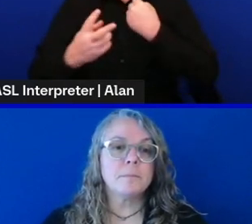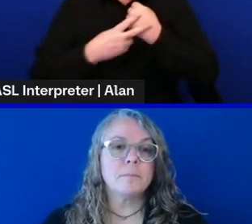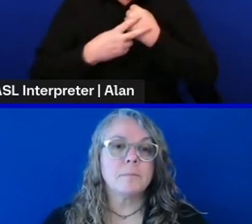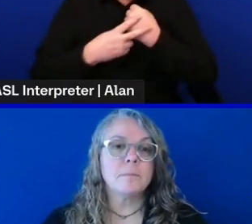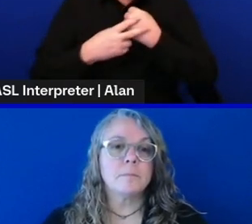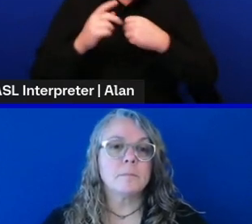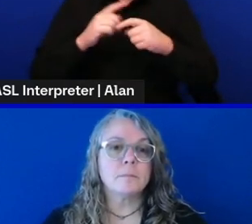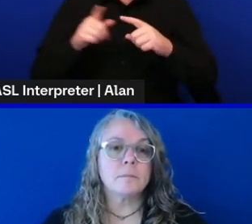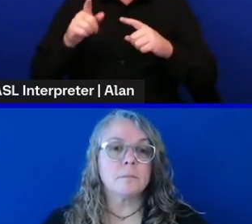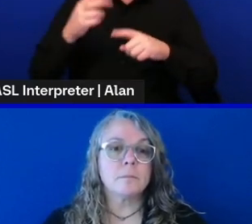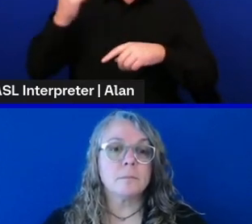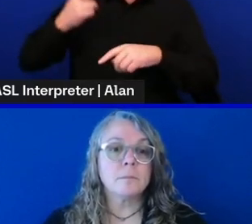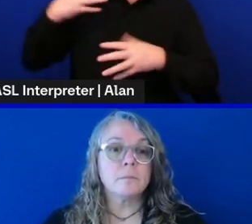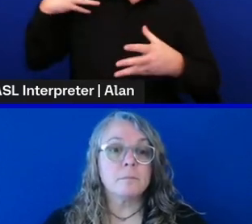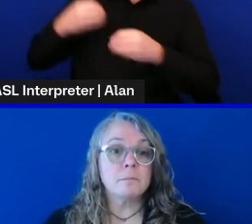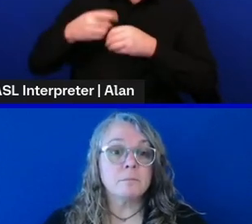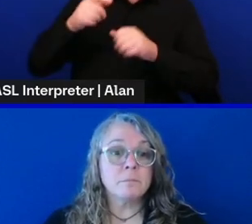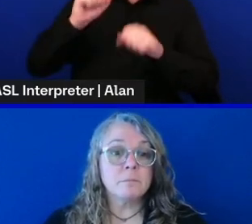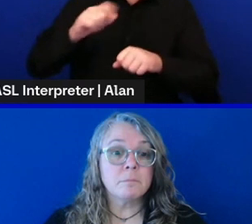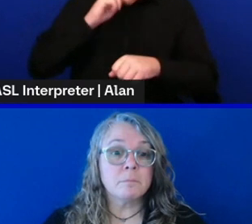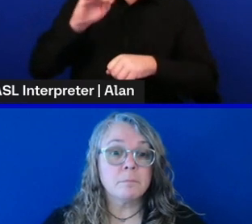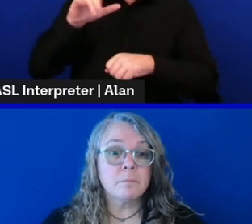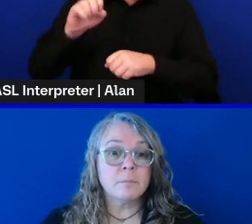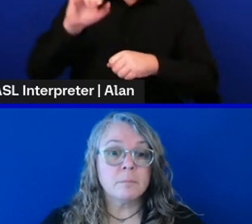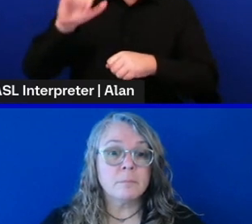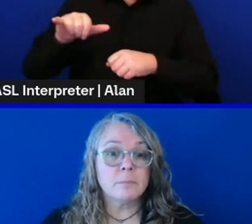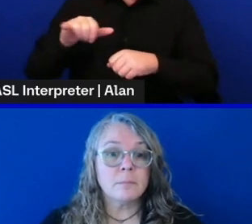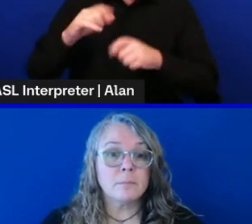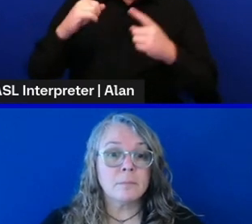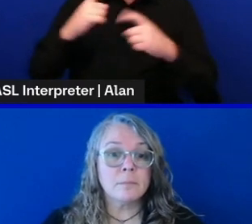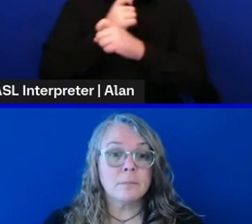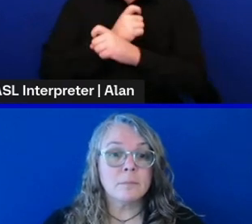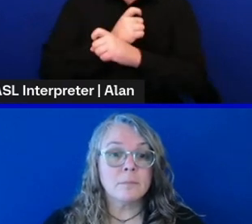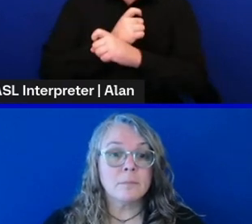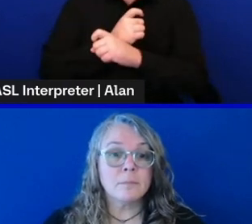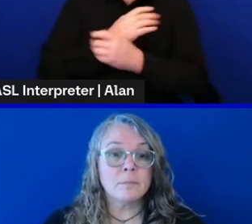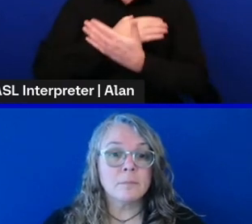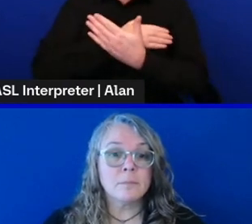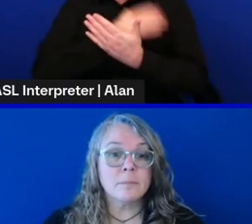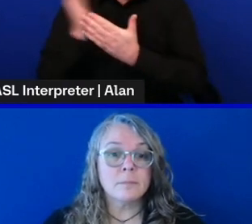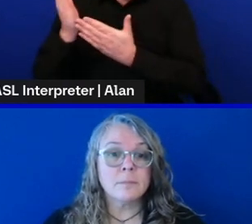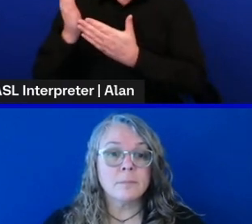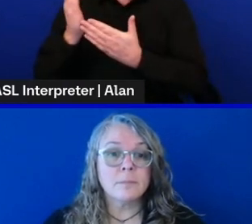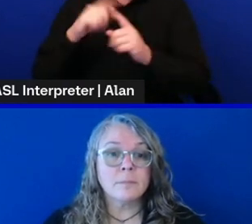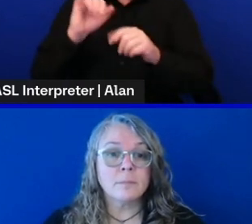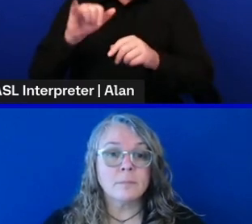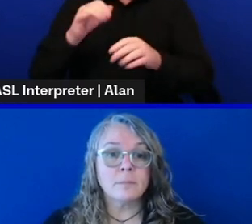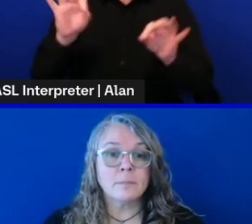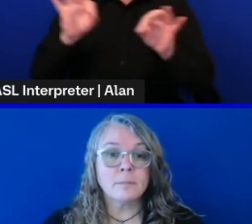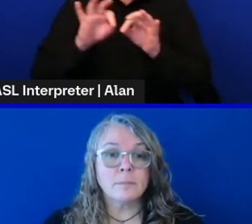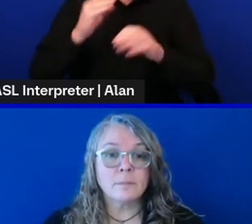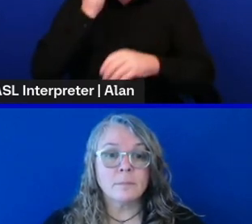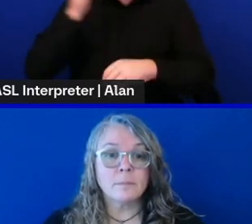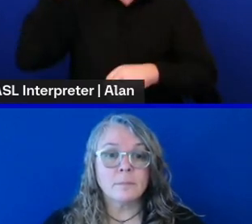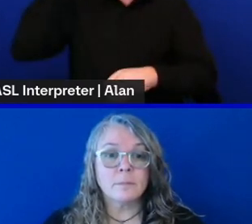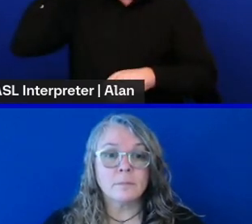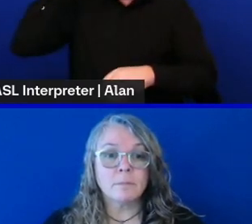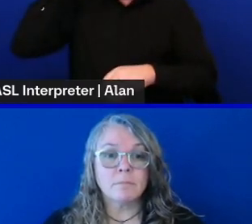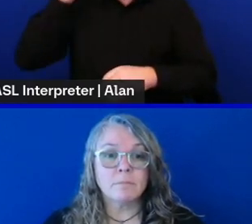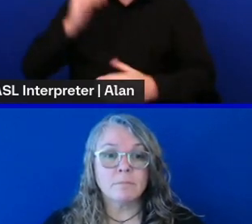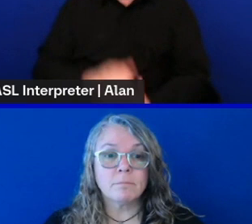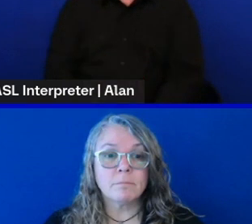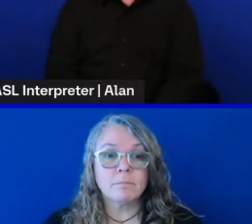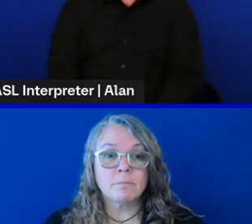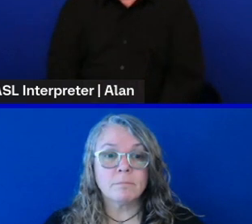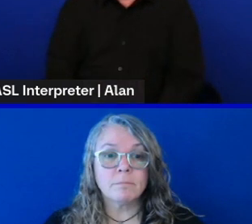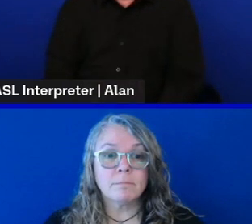you could enable or disable the encryption at rest. And it's just something to kind of keep an eye on, as well as